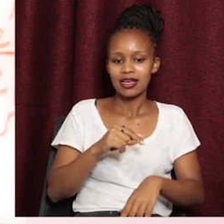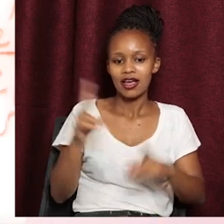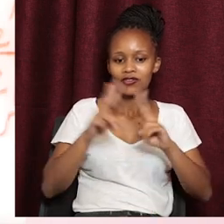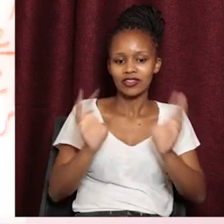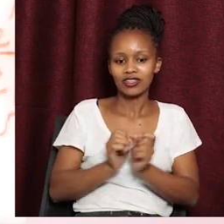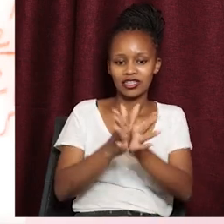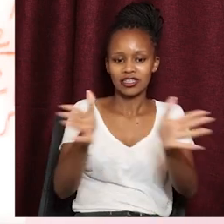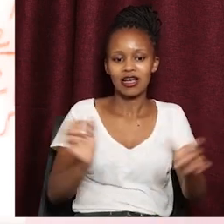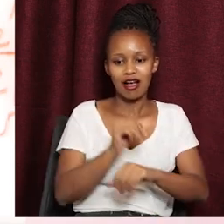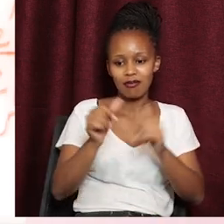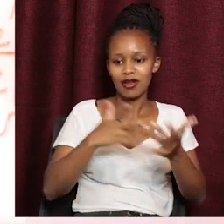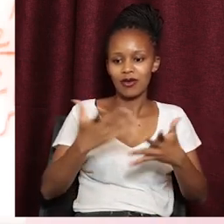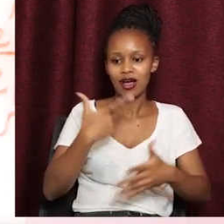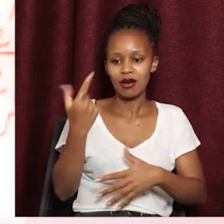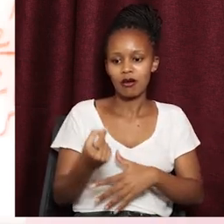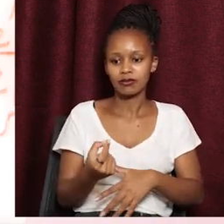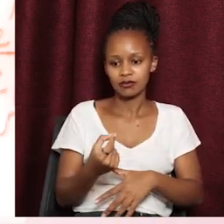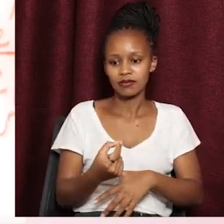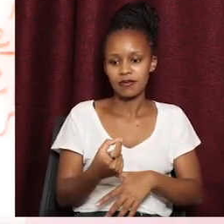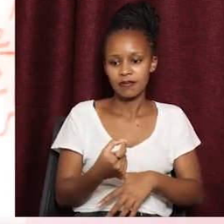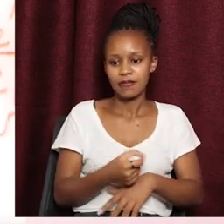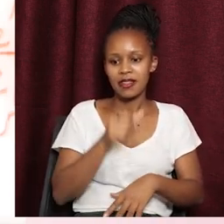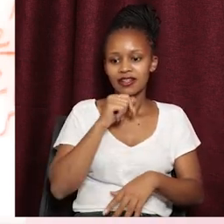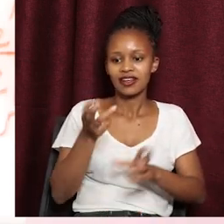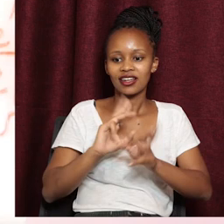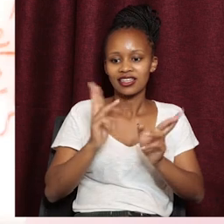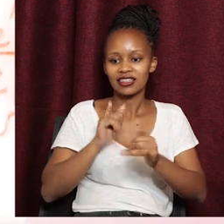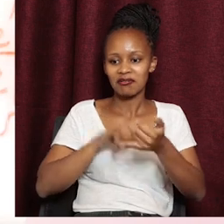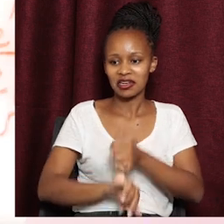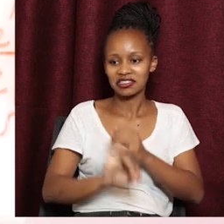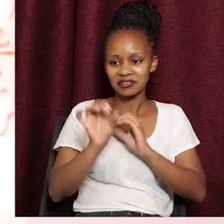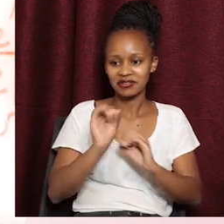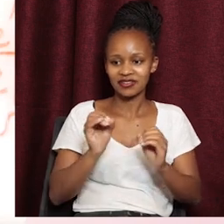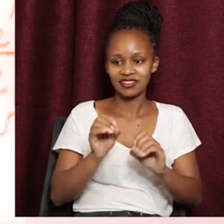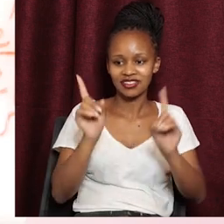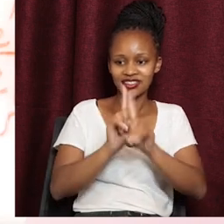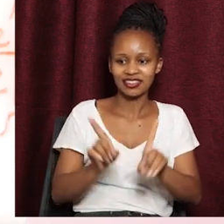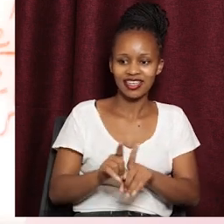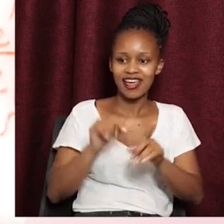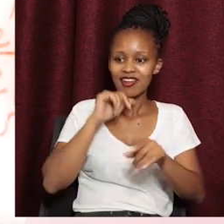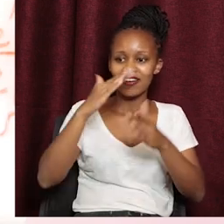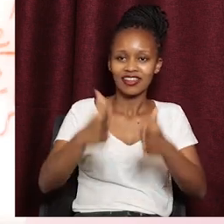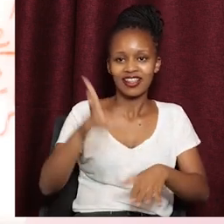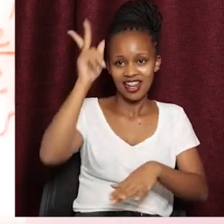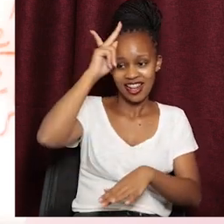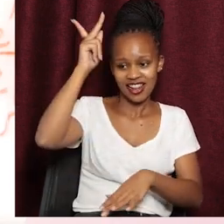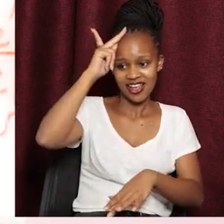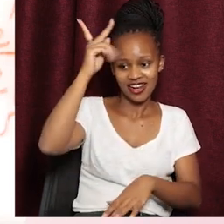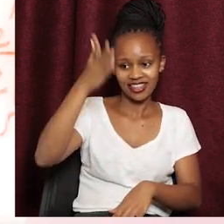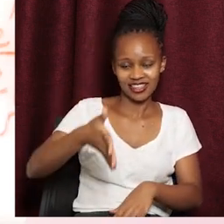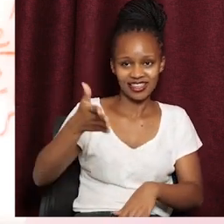is headed, he is not ready for marriage. In the absence of that knowledge, marriage is not